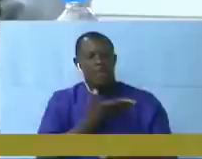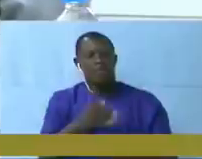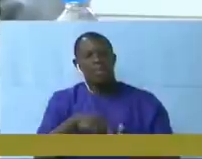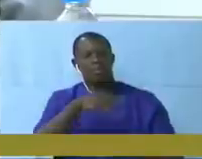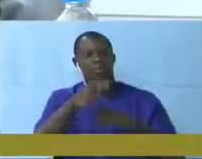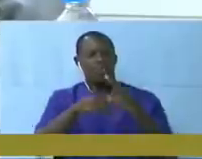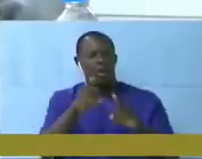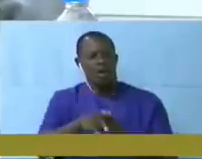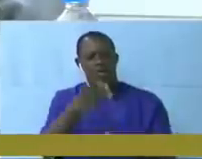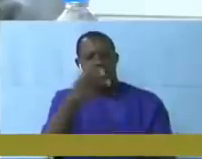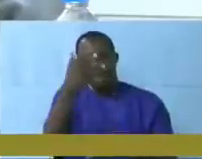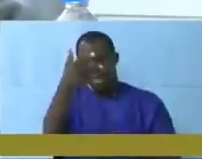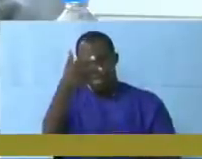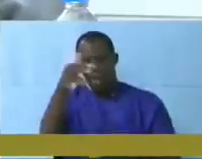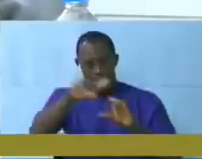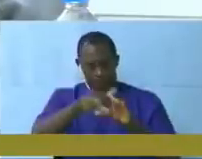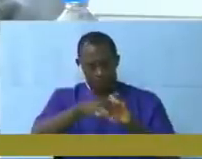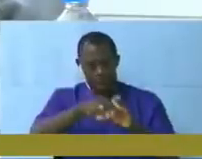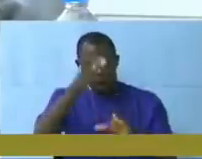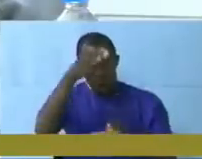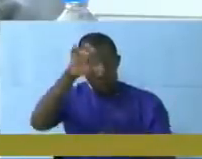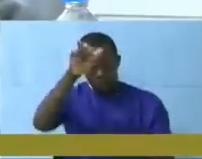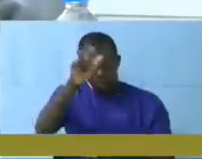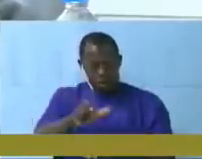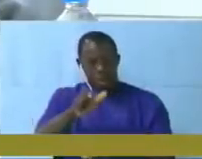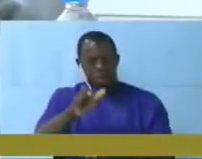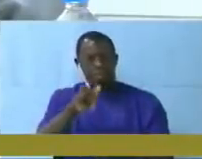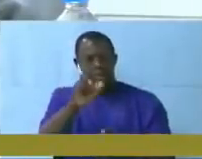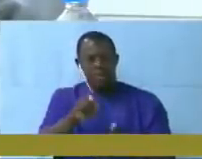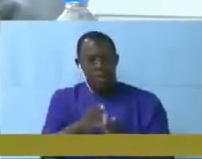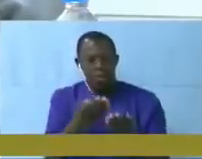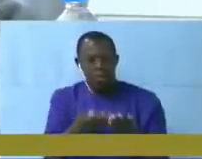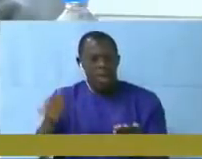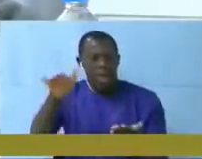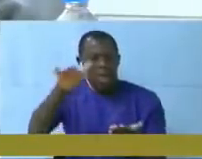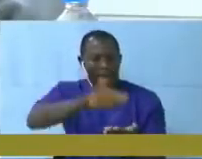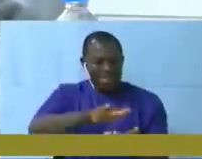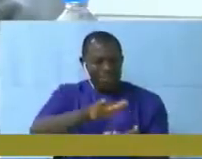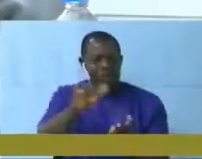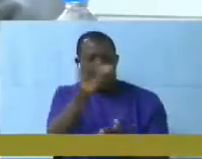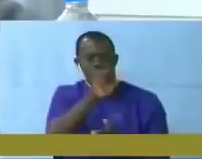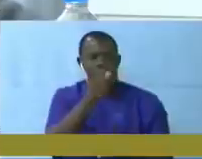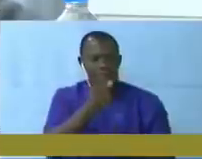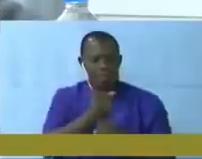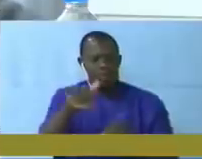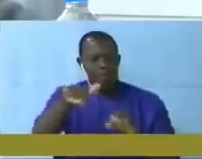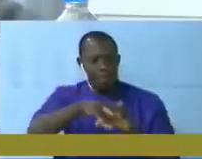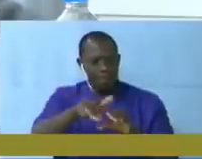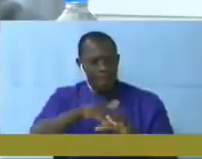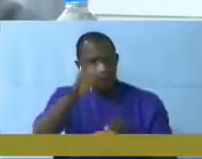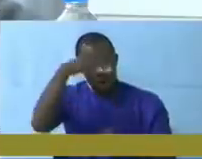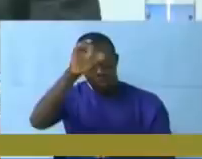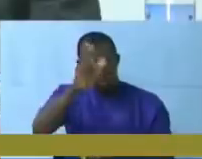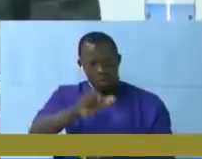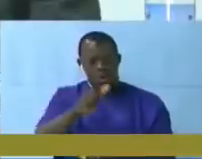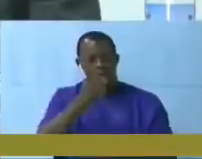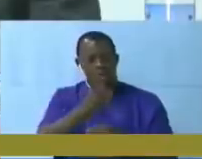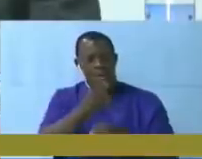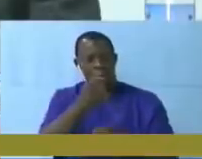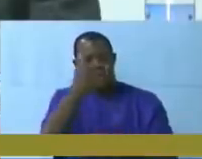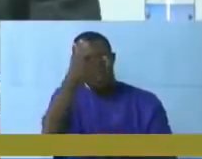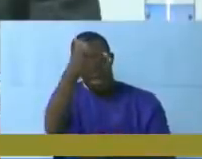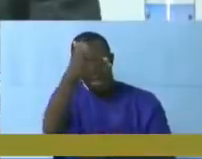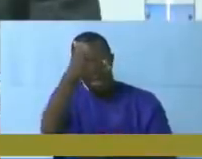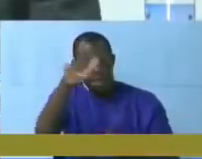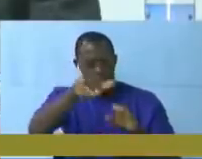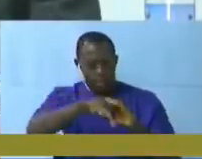9. Comme nima ko waxe won rek ci njil ben gannaaw bu njil rew mi do amatuñ won pencim neegi député yi ci kaw